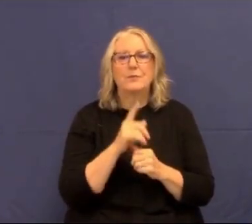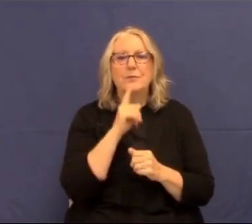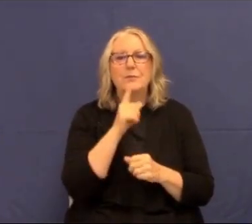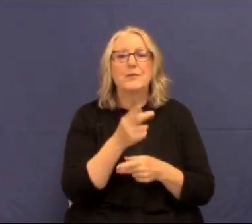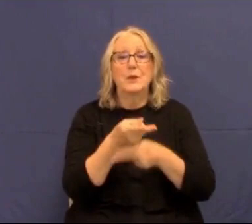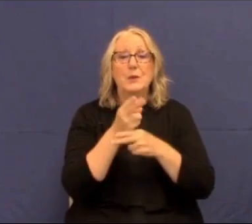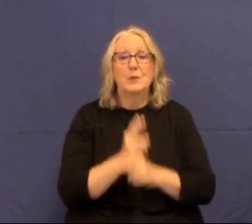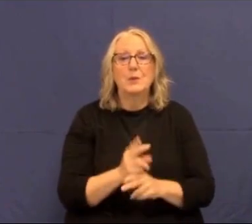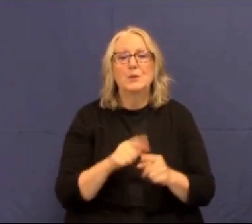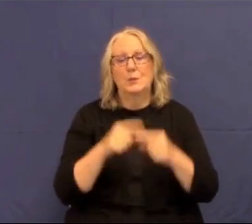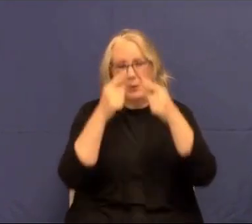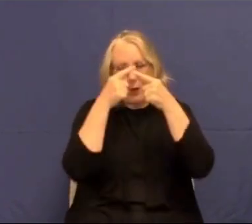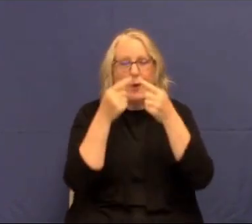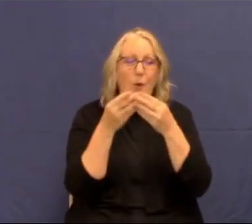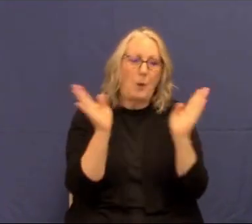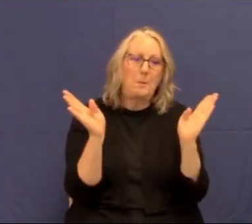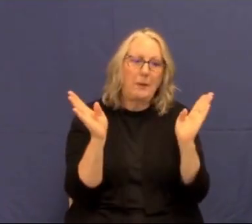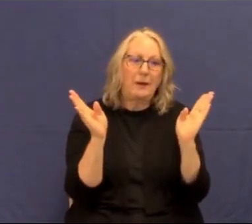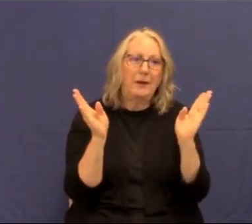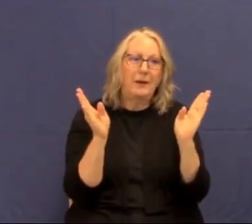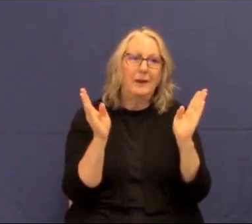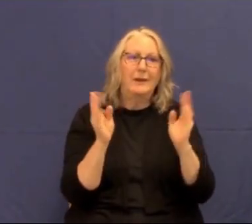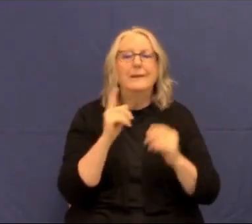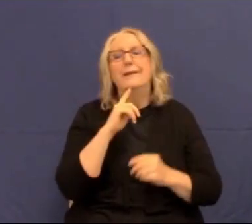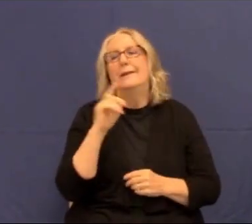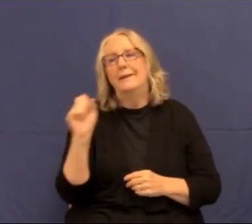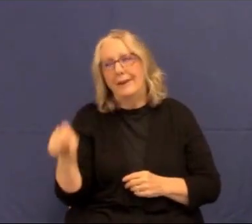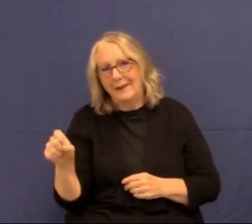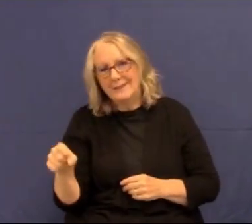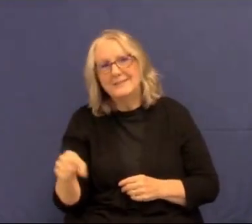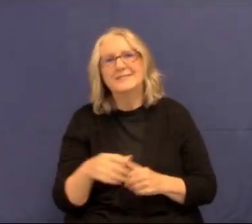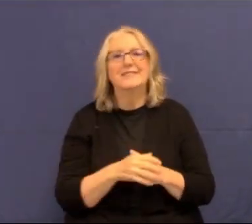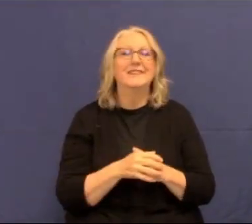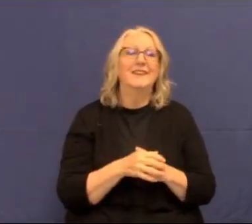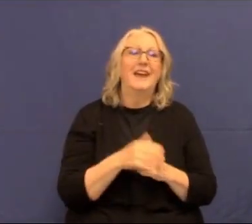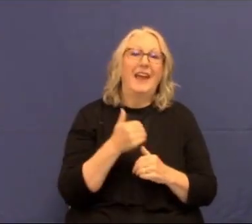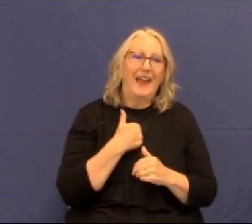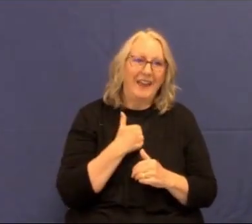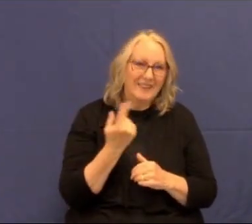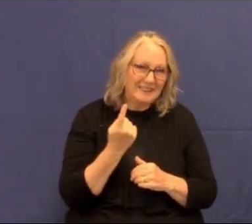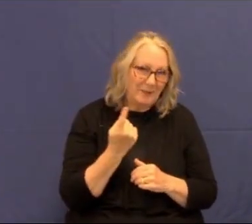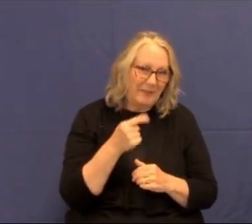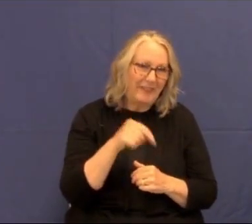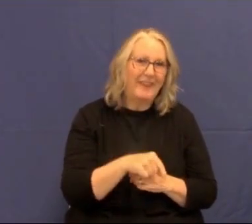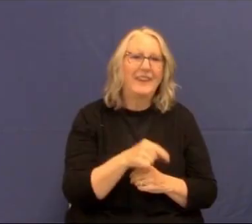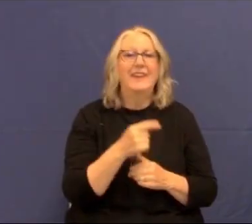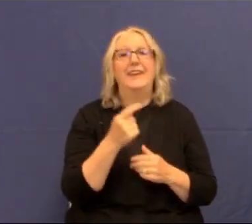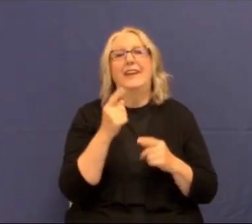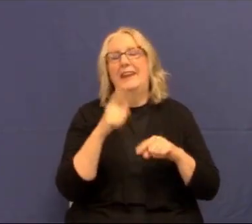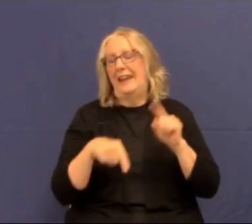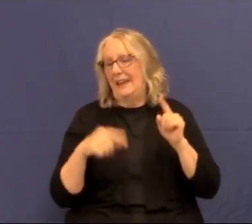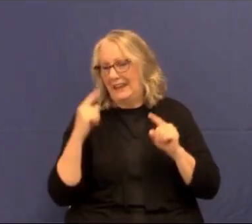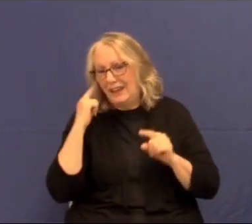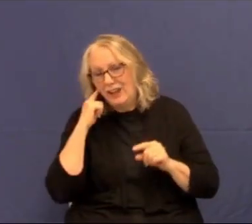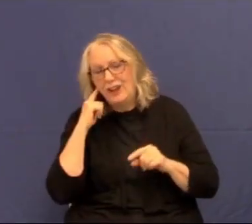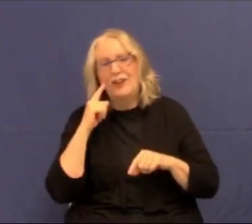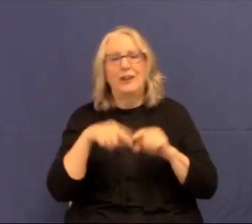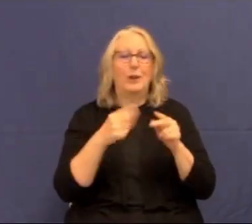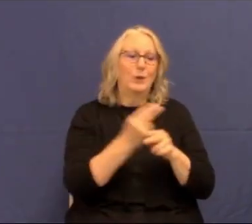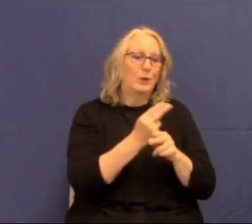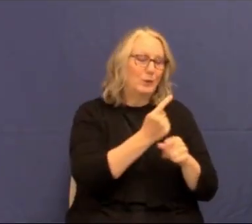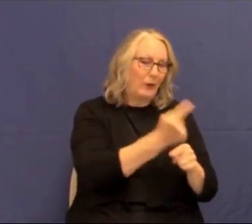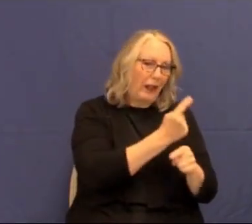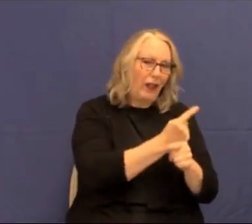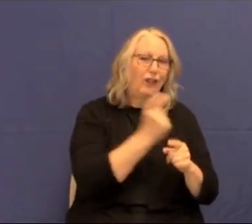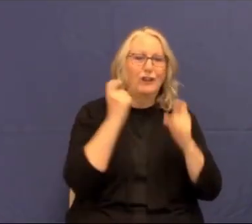I, really got used to being open to explaining like, yes, you're in the presence of somebody who has a disability. Like I can't hear,